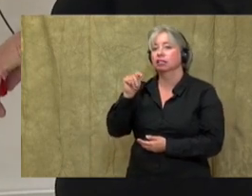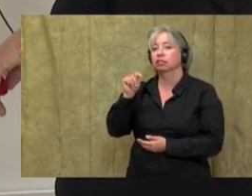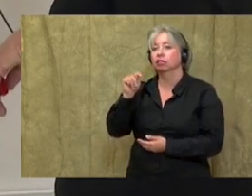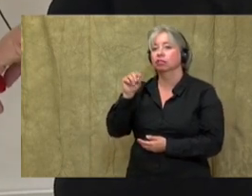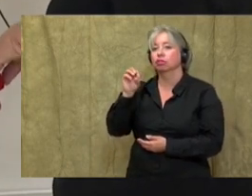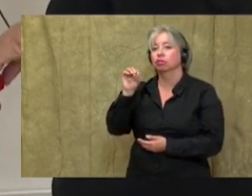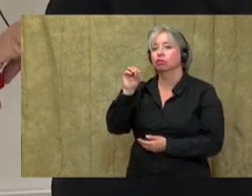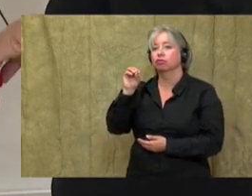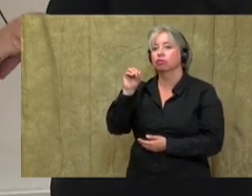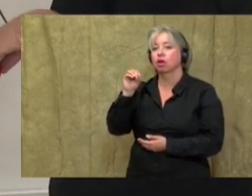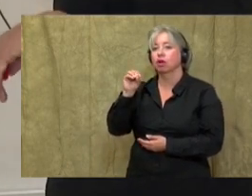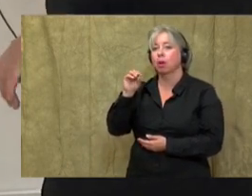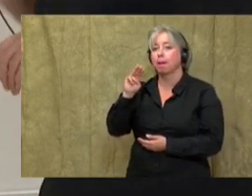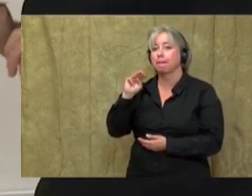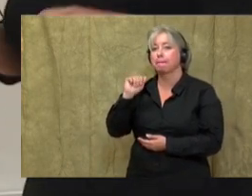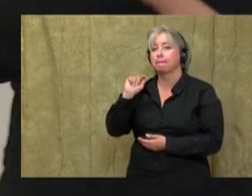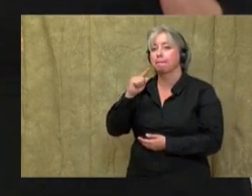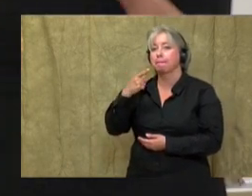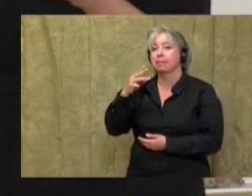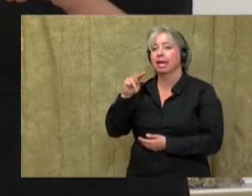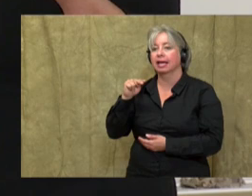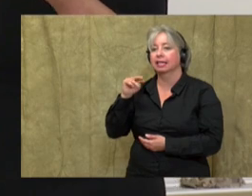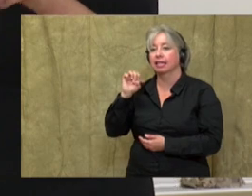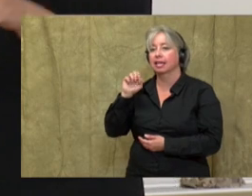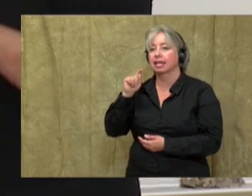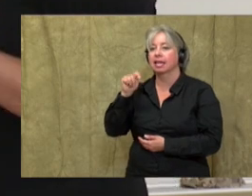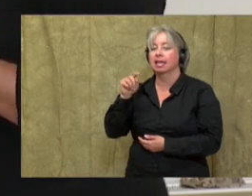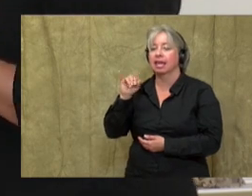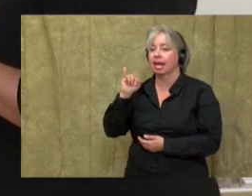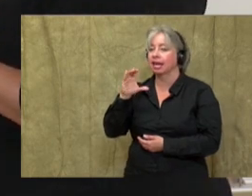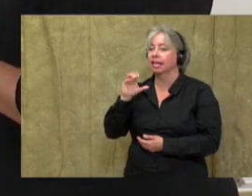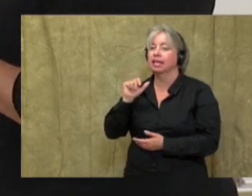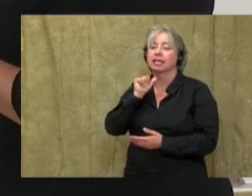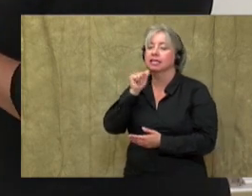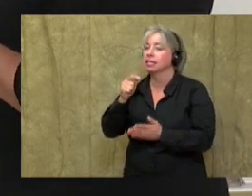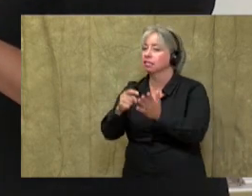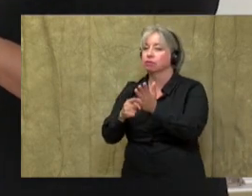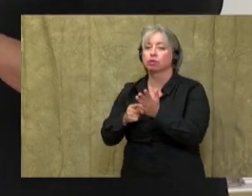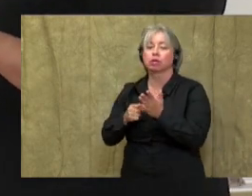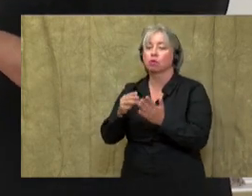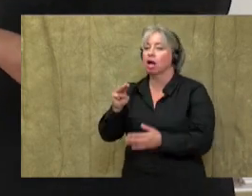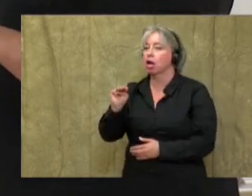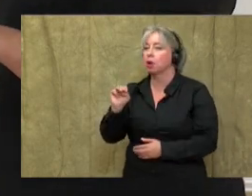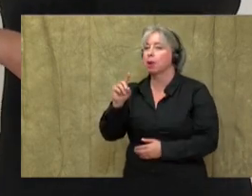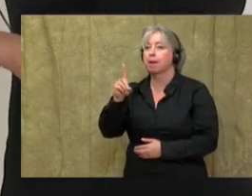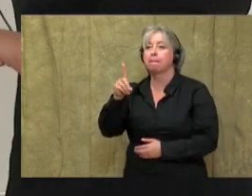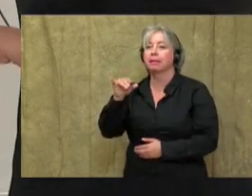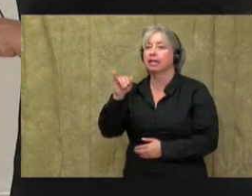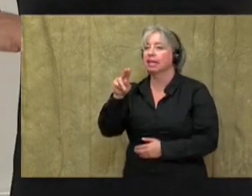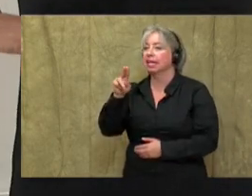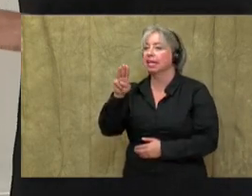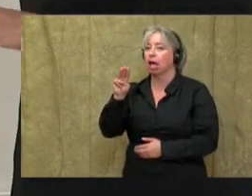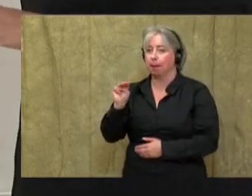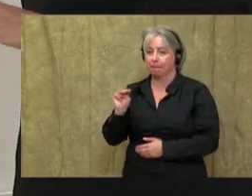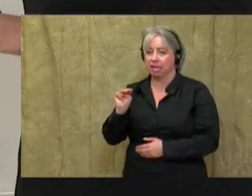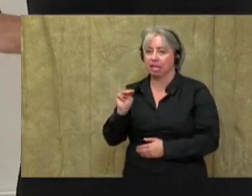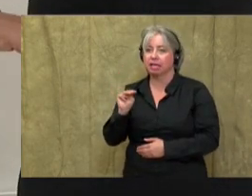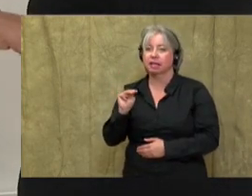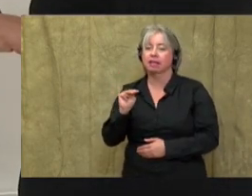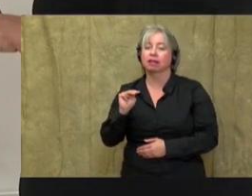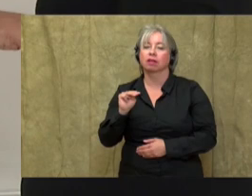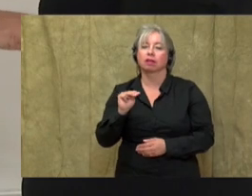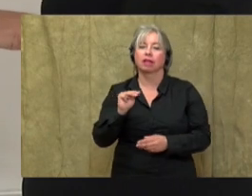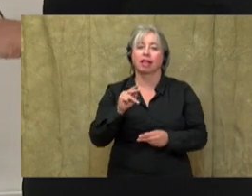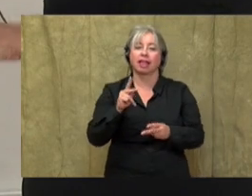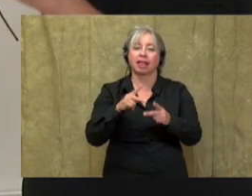not require a medium to pass through. And then here we are. We've got our properties of waves.